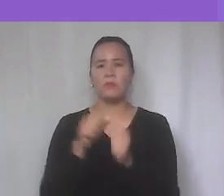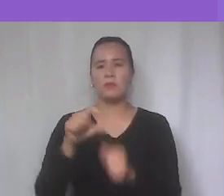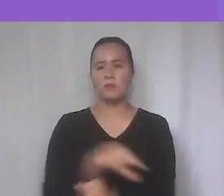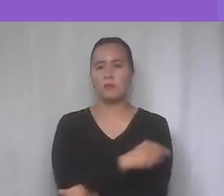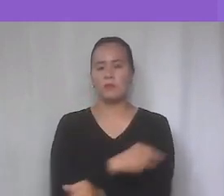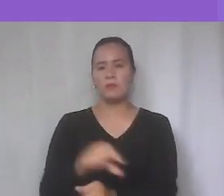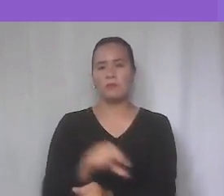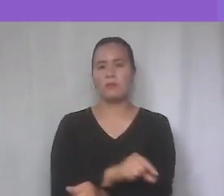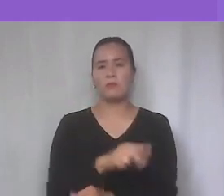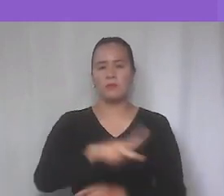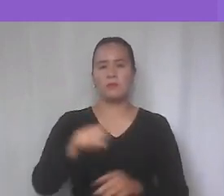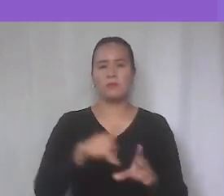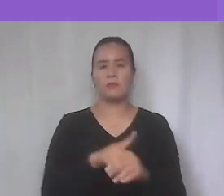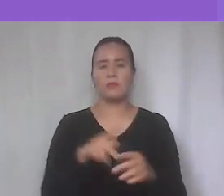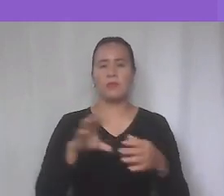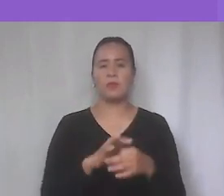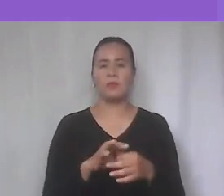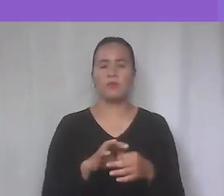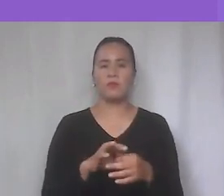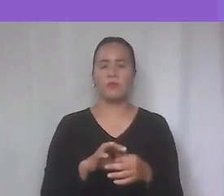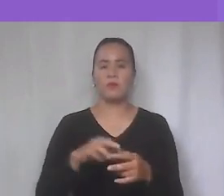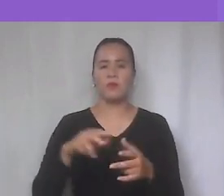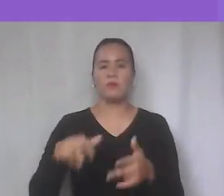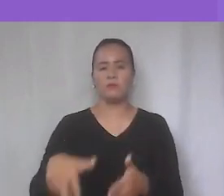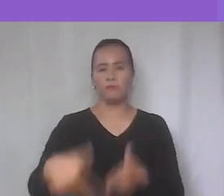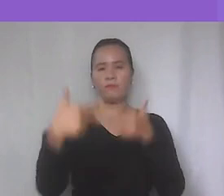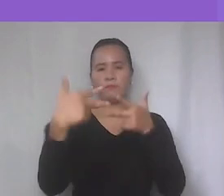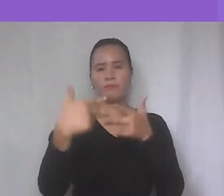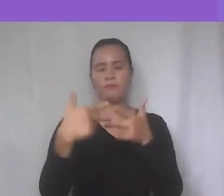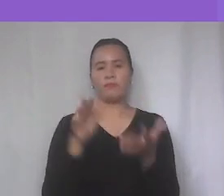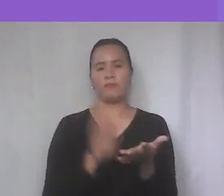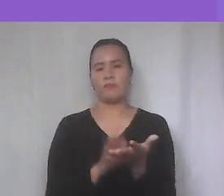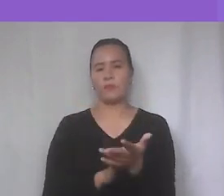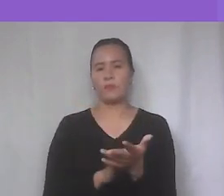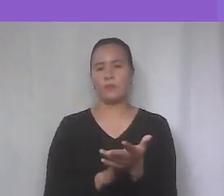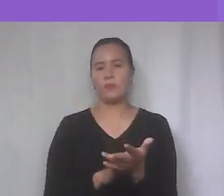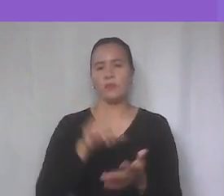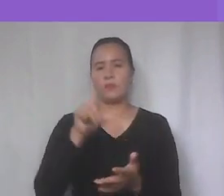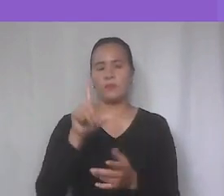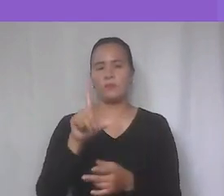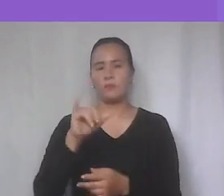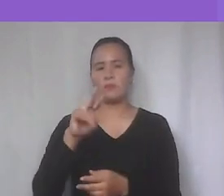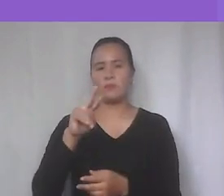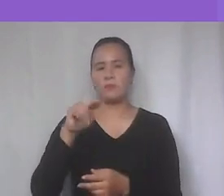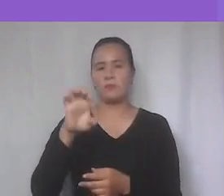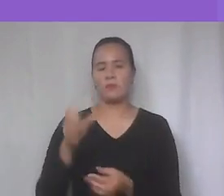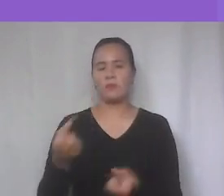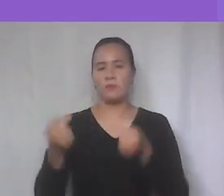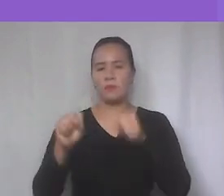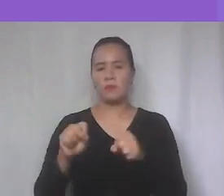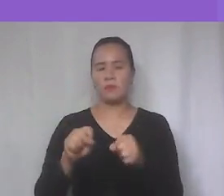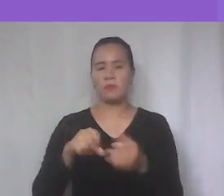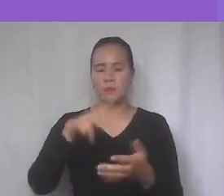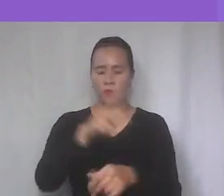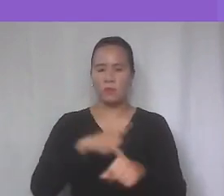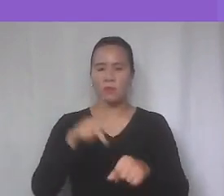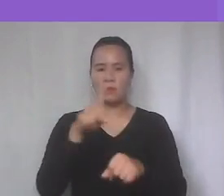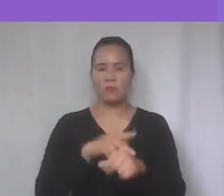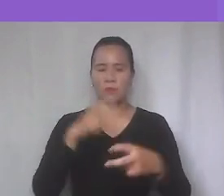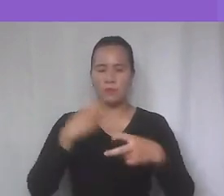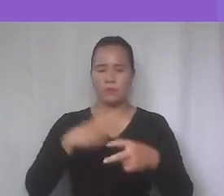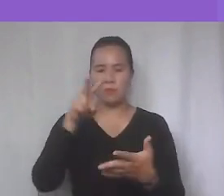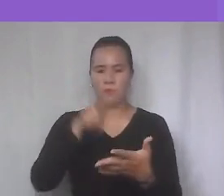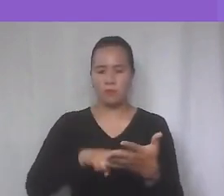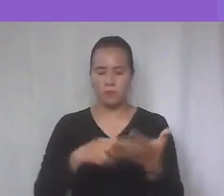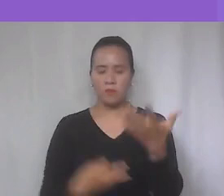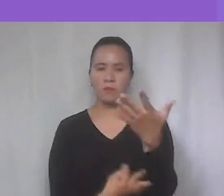of Virtualahan, Line Learning and Development Solutions, Philippine Dyslexia Foundation, and University of the